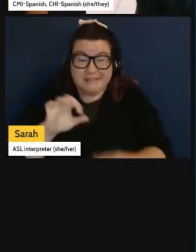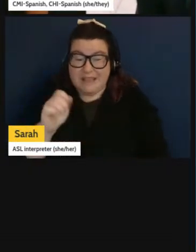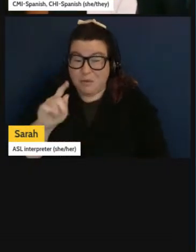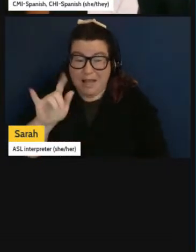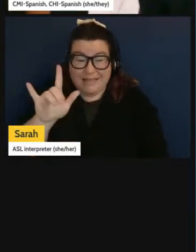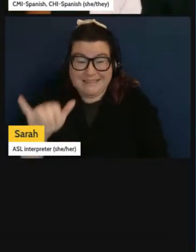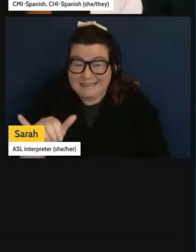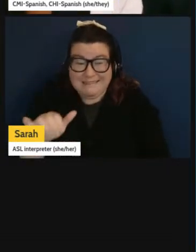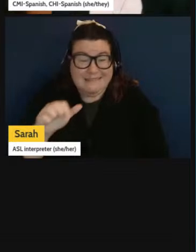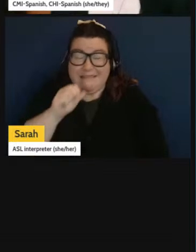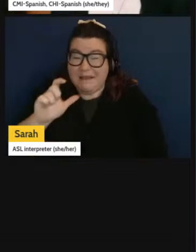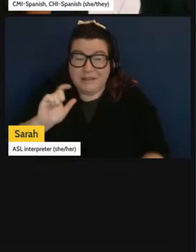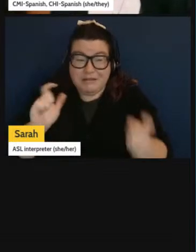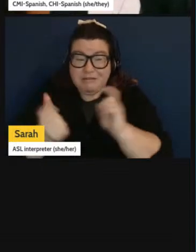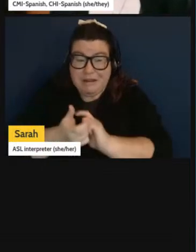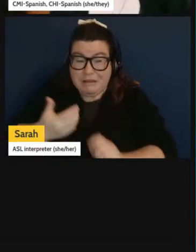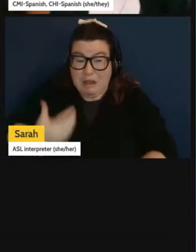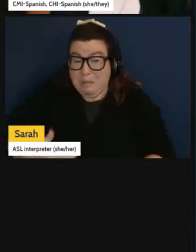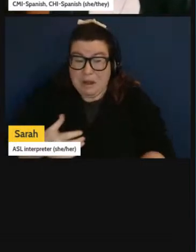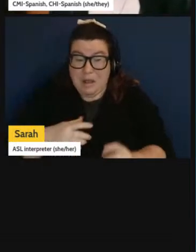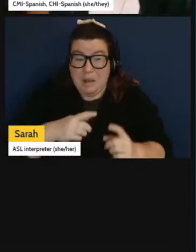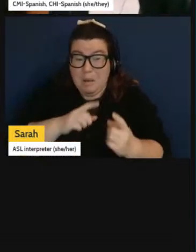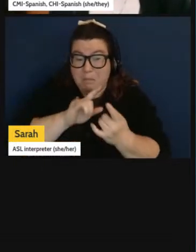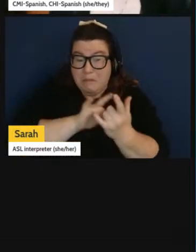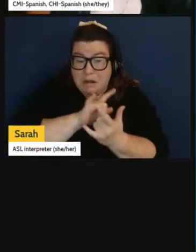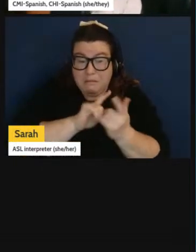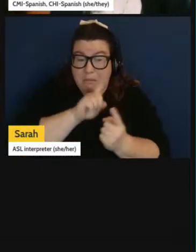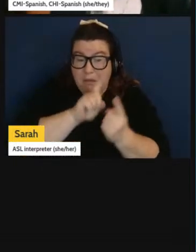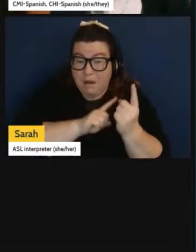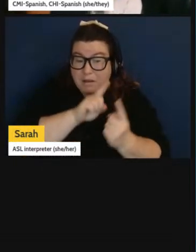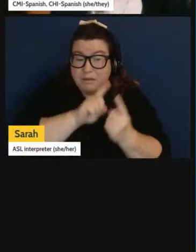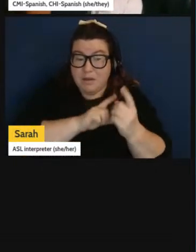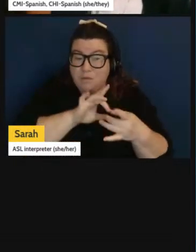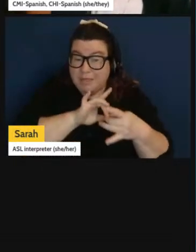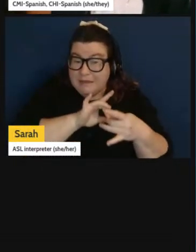Doesn't change the fact that I'm still in a monogamous relationship, okay?